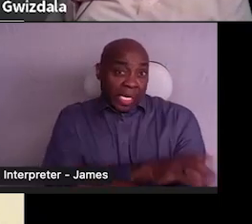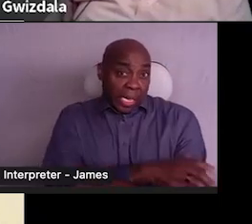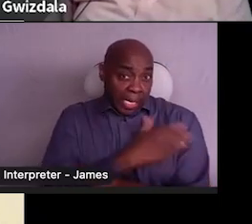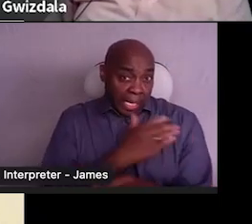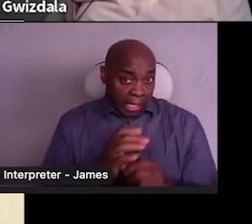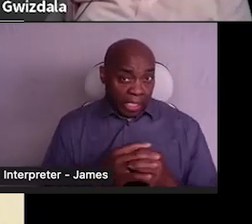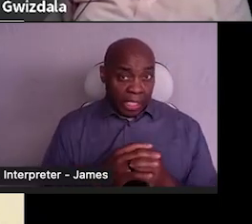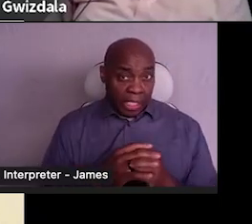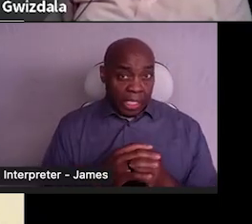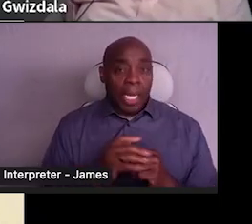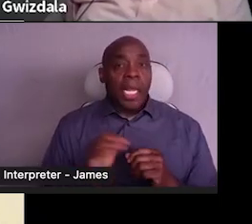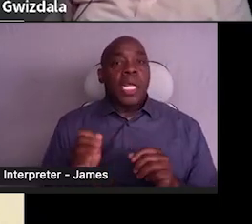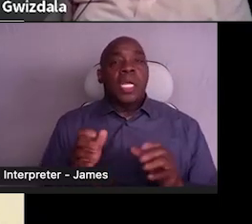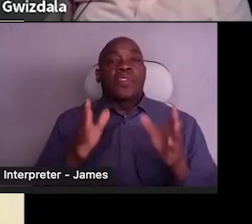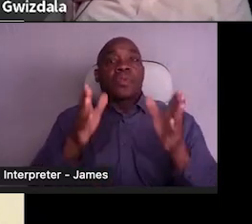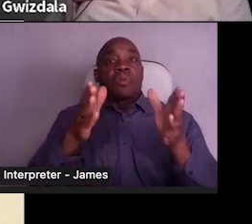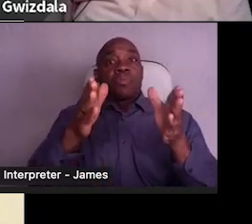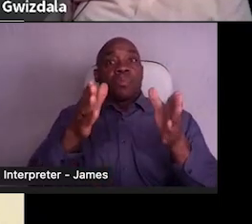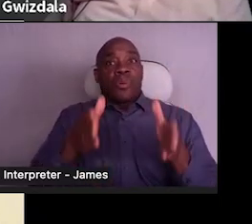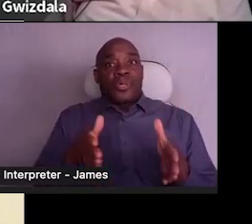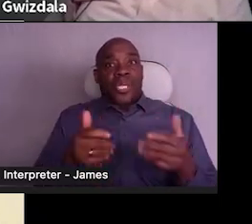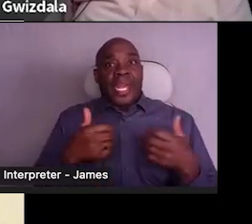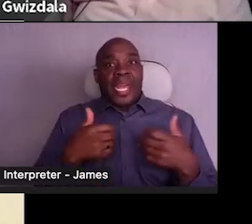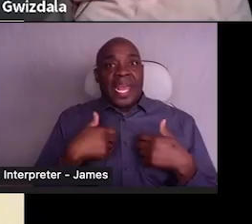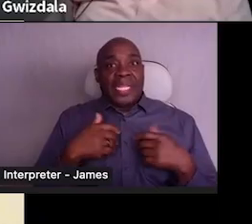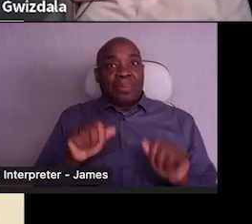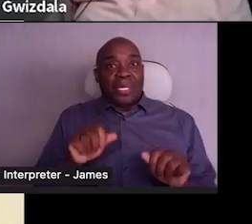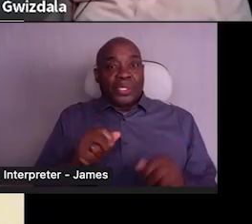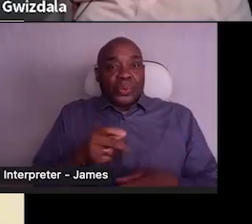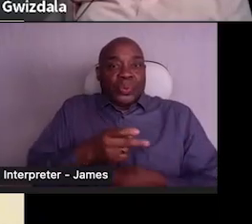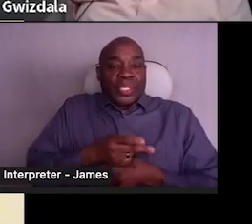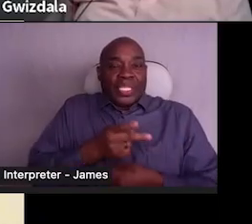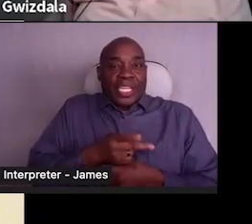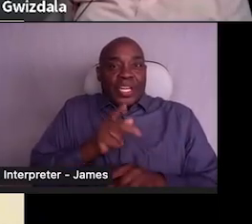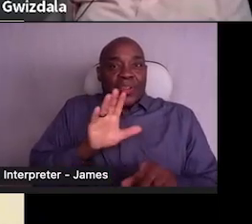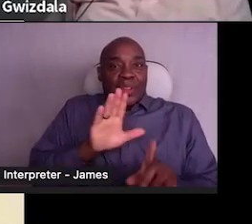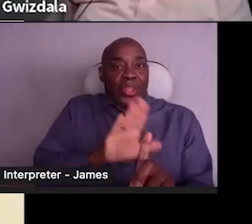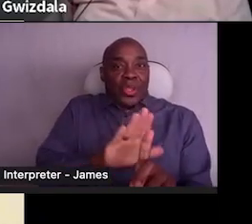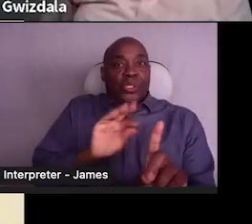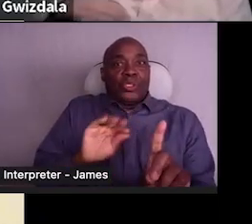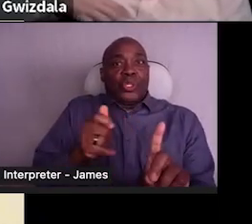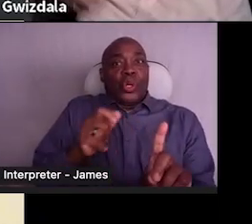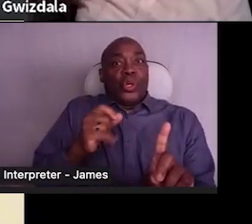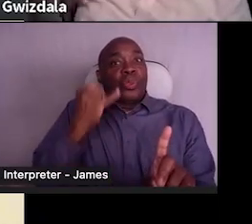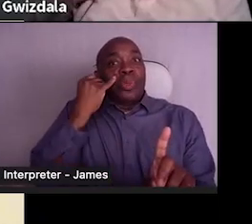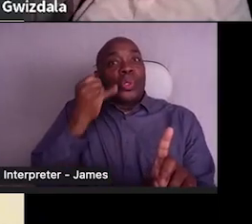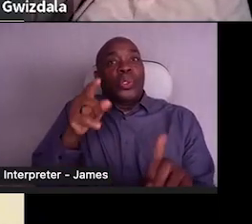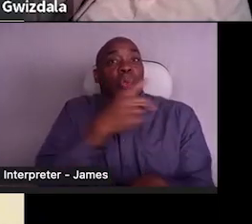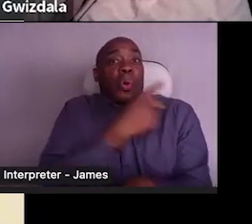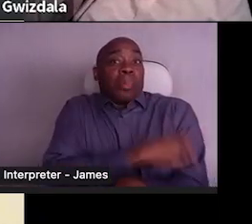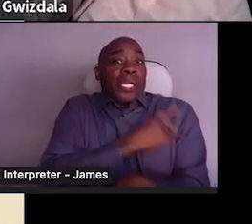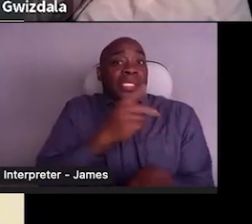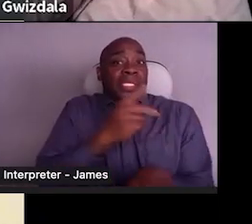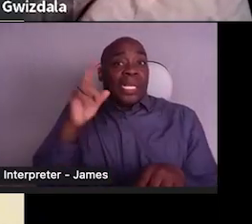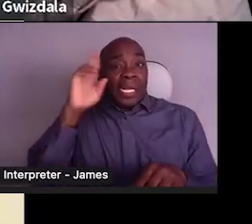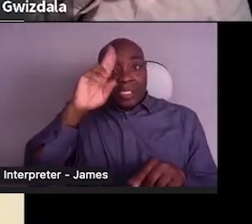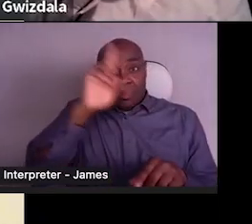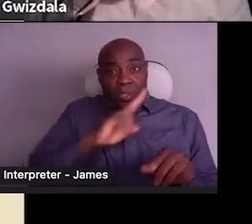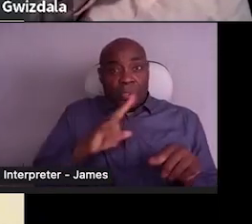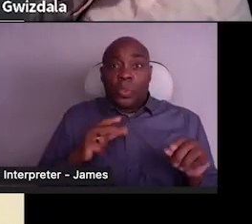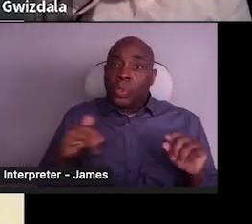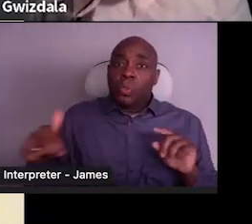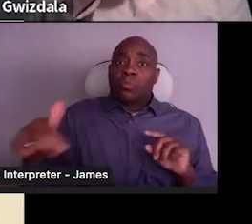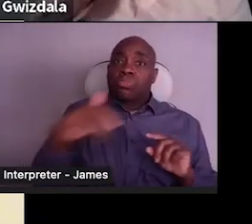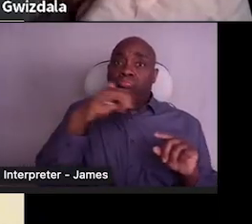you're a patient in a hospital and you are ambulatory, or you can find someone who will care for the dog,